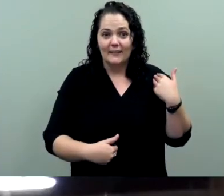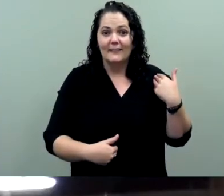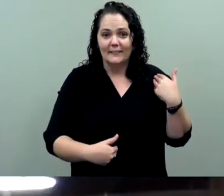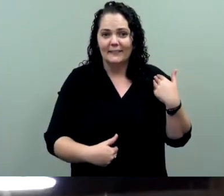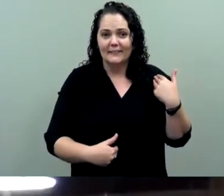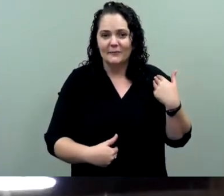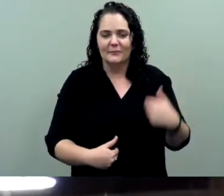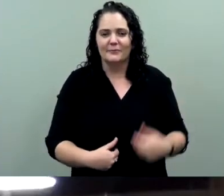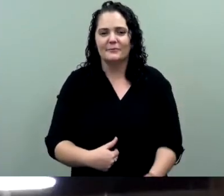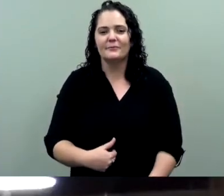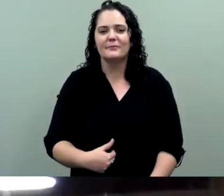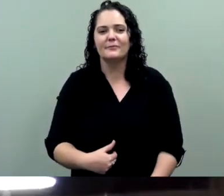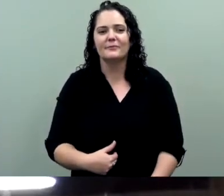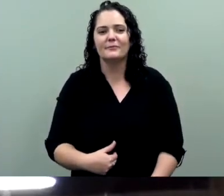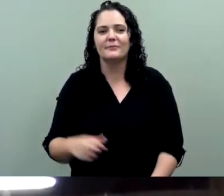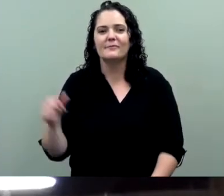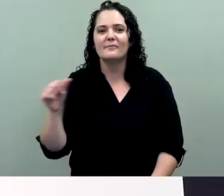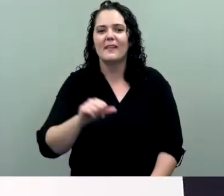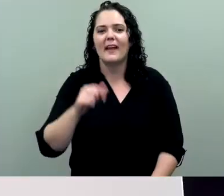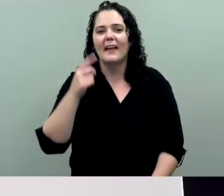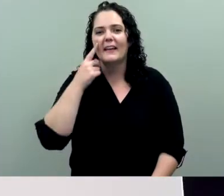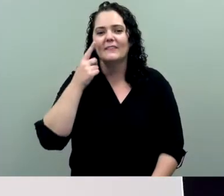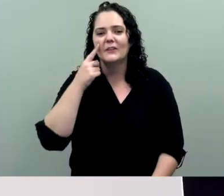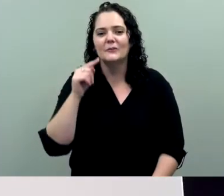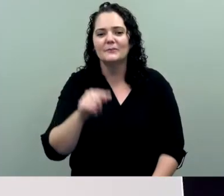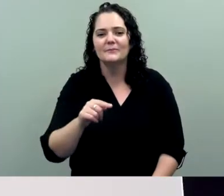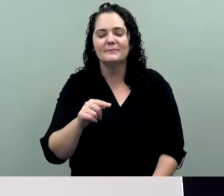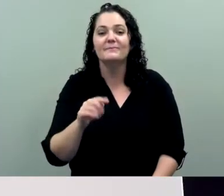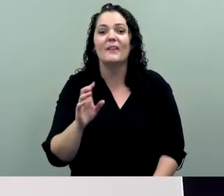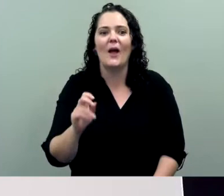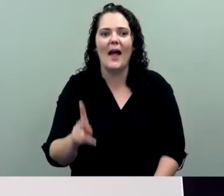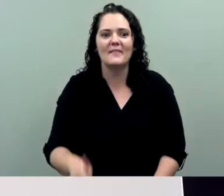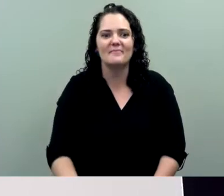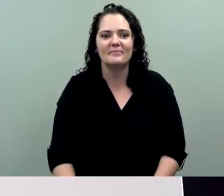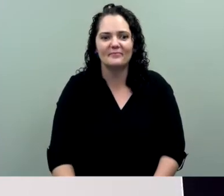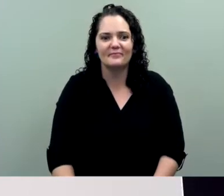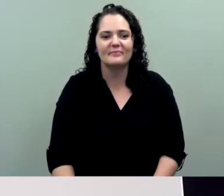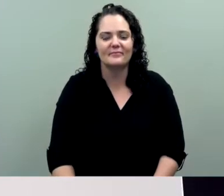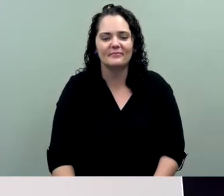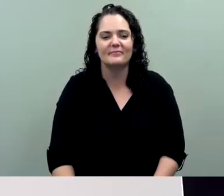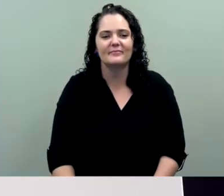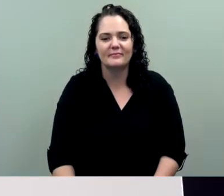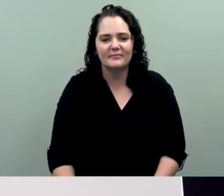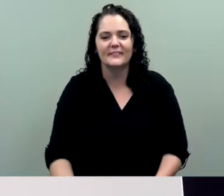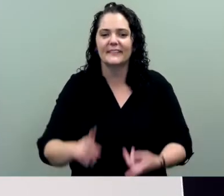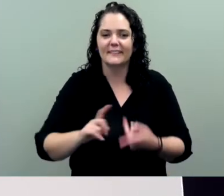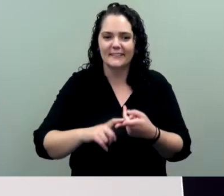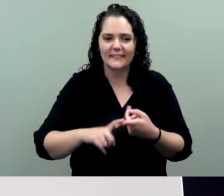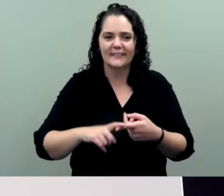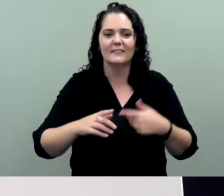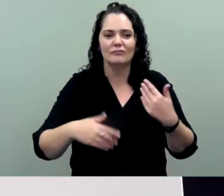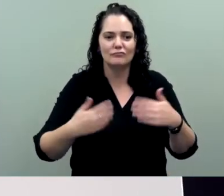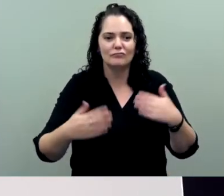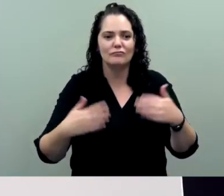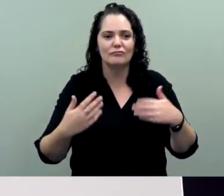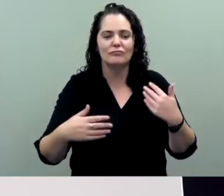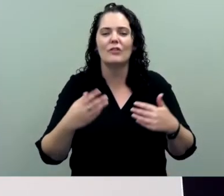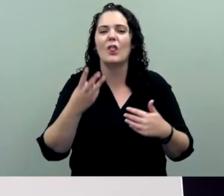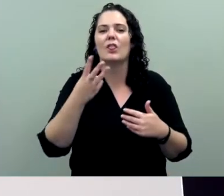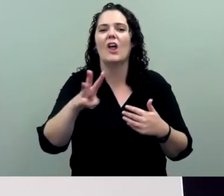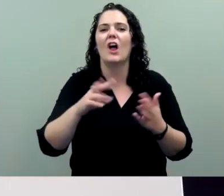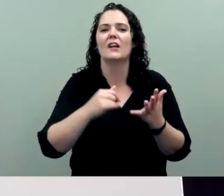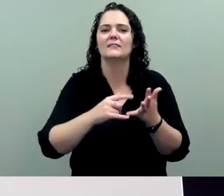Okay, let's go back to the drawing so they can see it. Okay, there we go. All right, keep going. Keep developing. Let's give it another